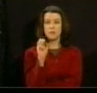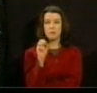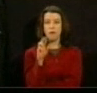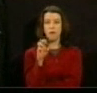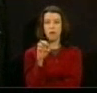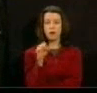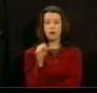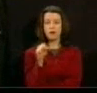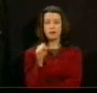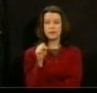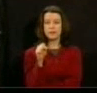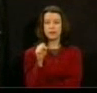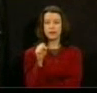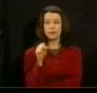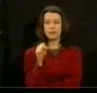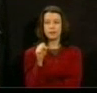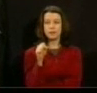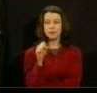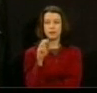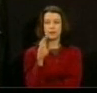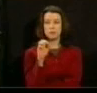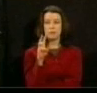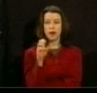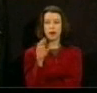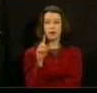Yes. Commissioner Ballard,